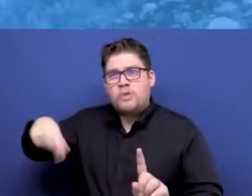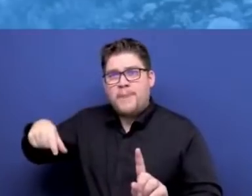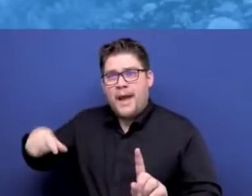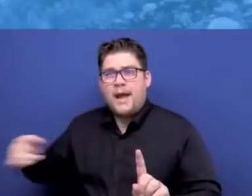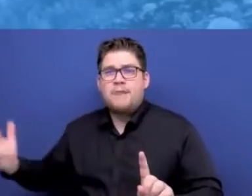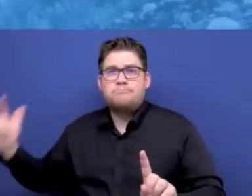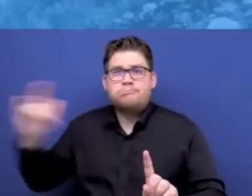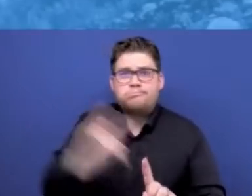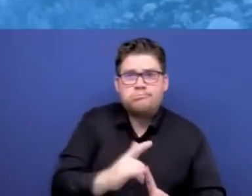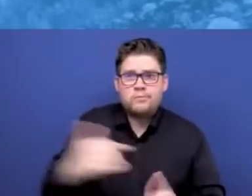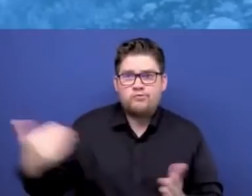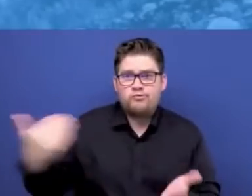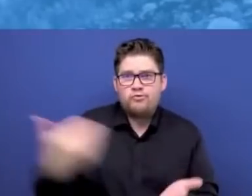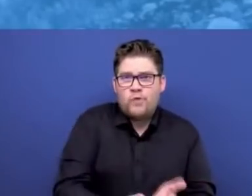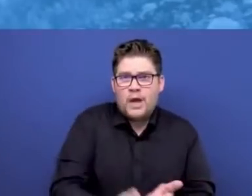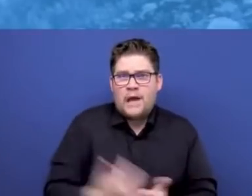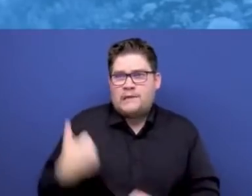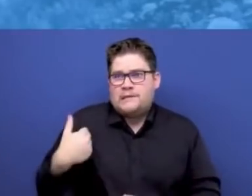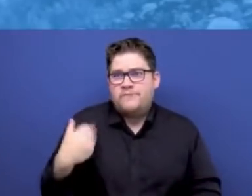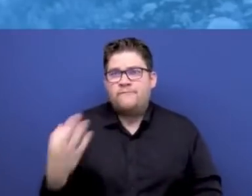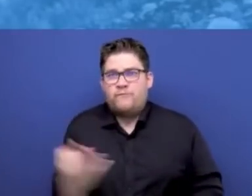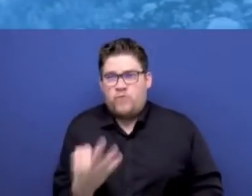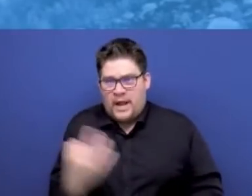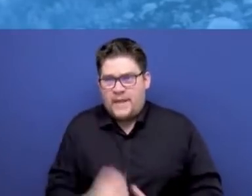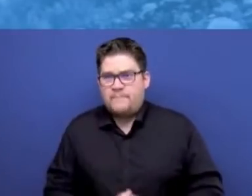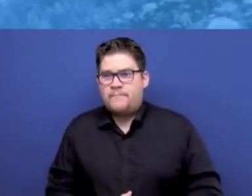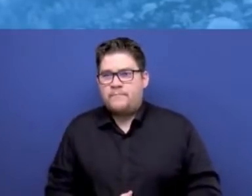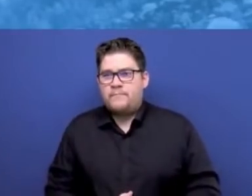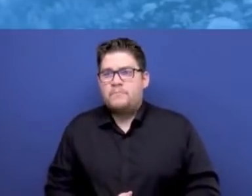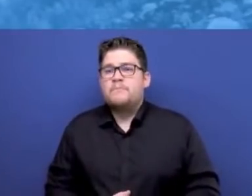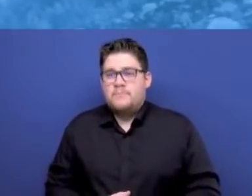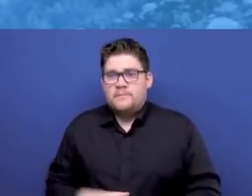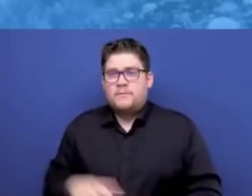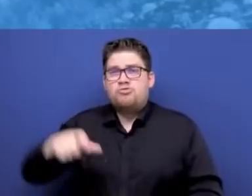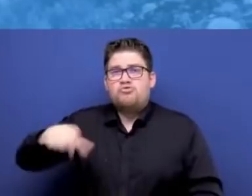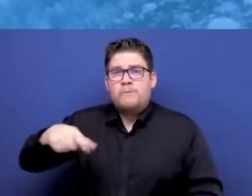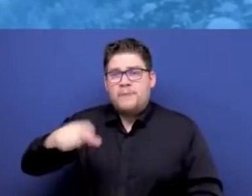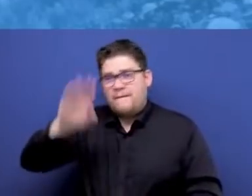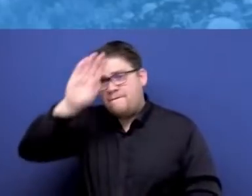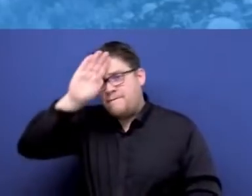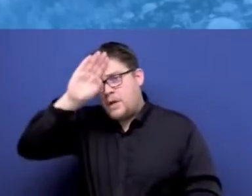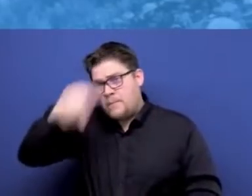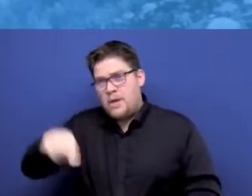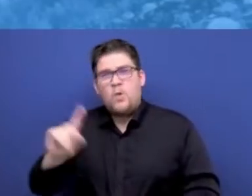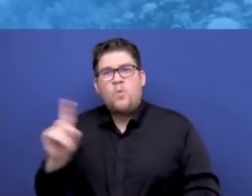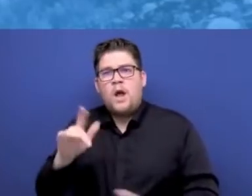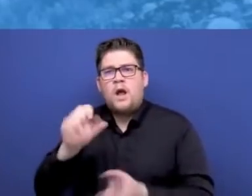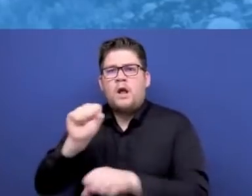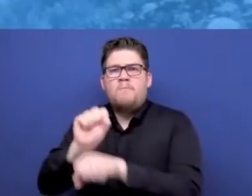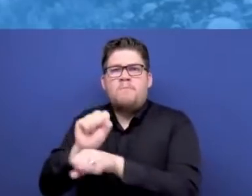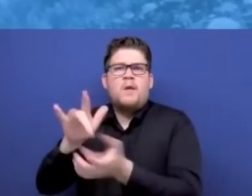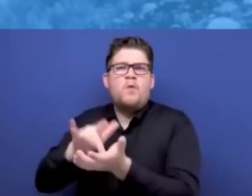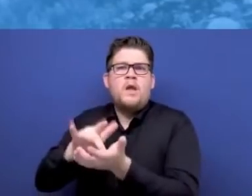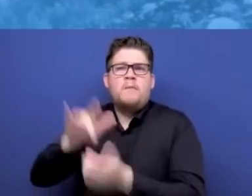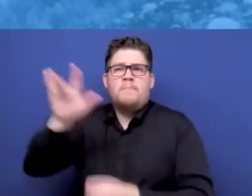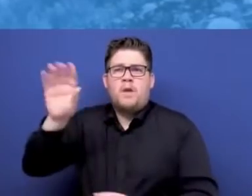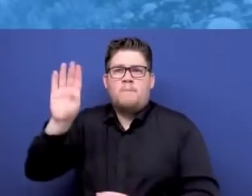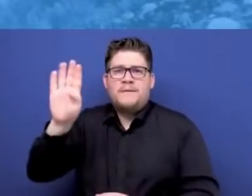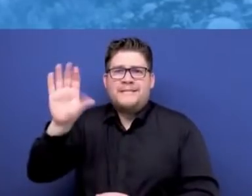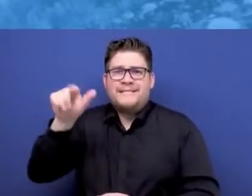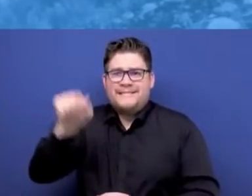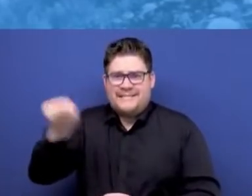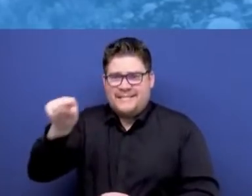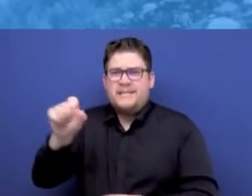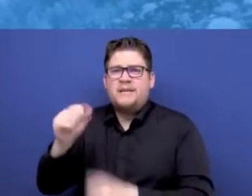they've been assigned into the Okanagan, where they're on the Brenda Fire, the White Rock Lake Fire, and the Thomas Creek incident. We've also received